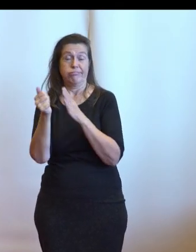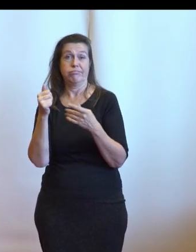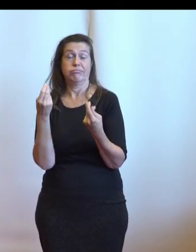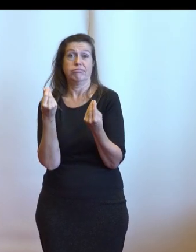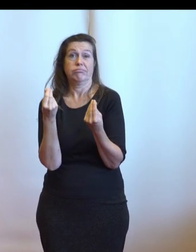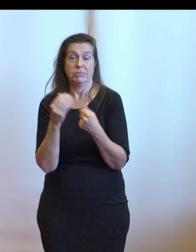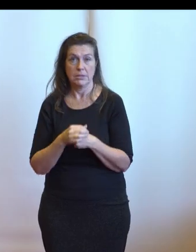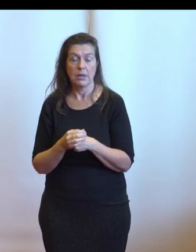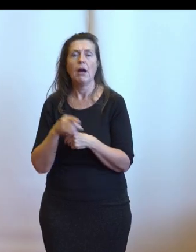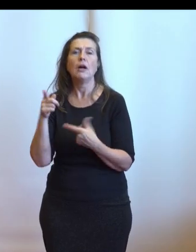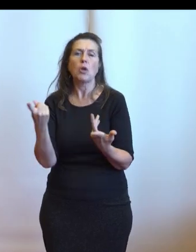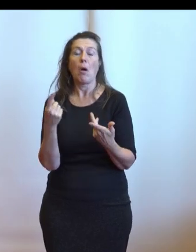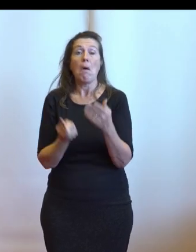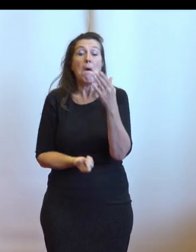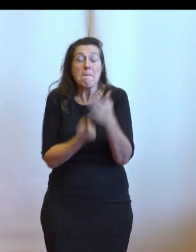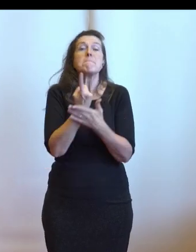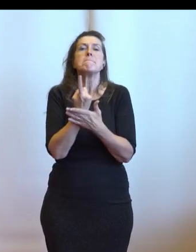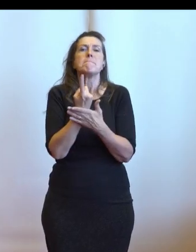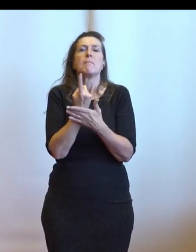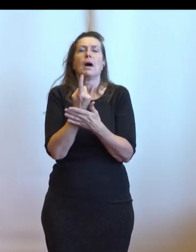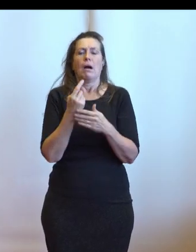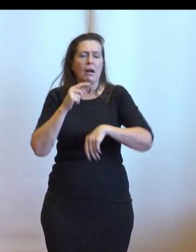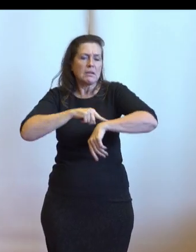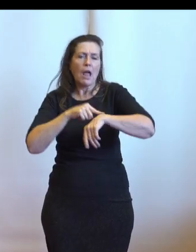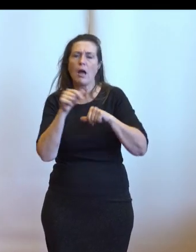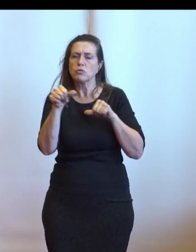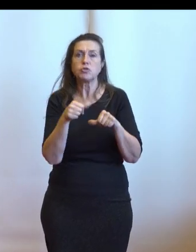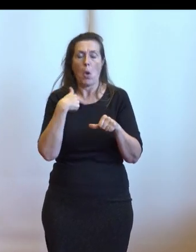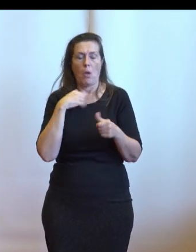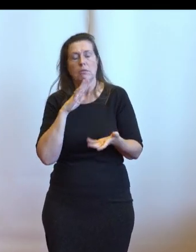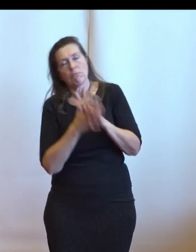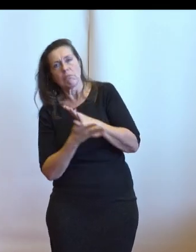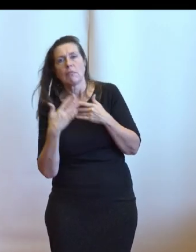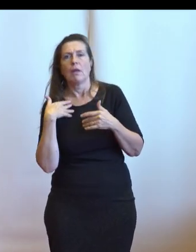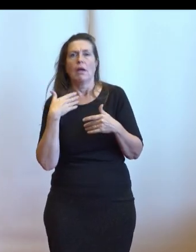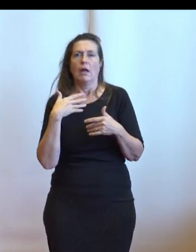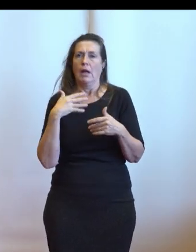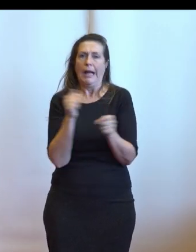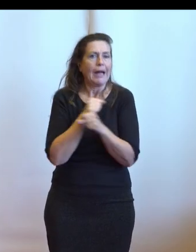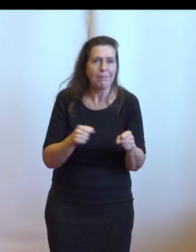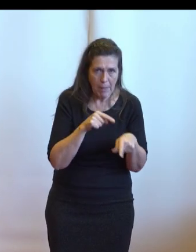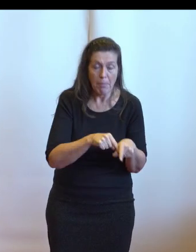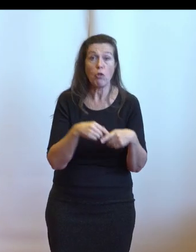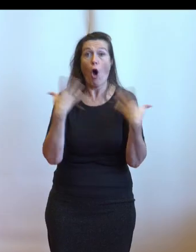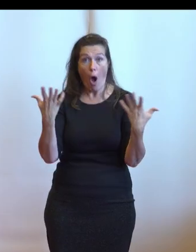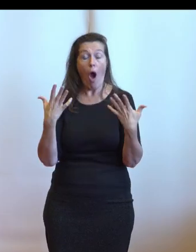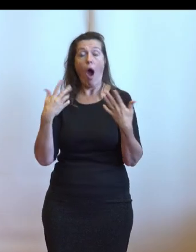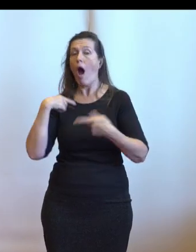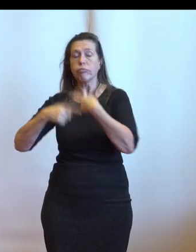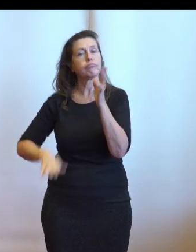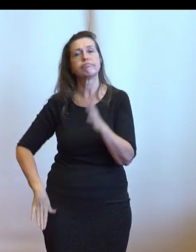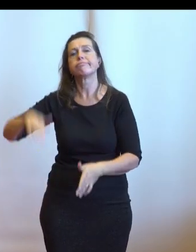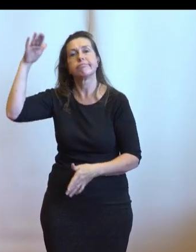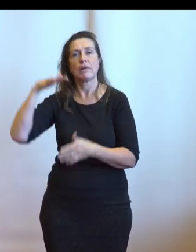or temporary impairments which can inhibit anyone's ability to interact with digital services. The World Health